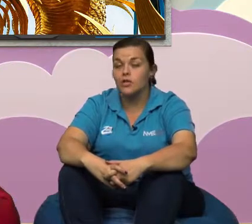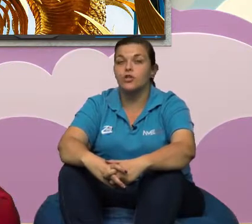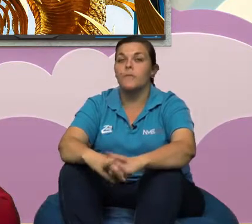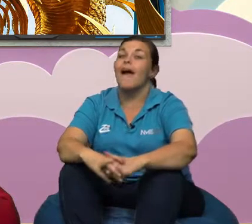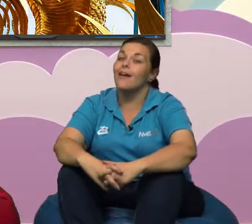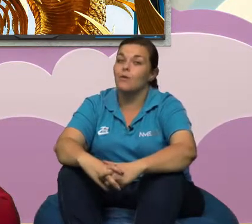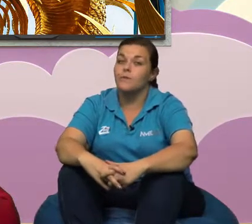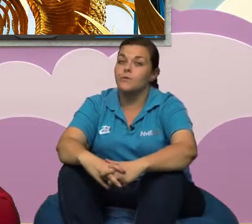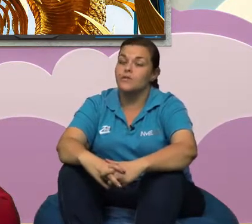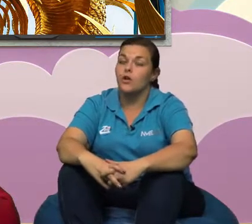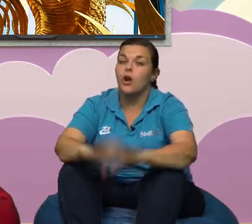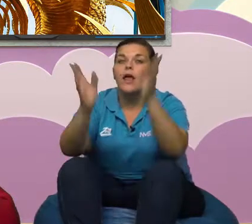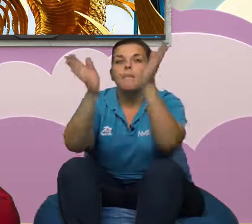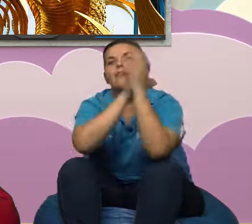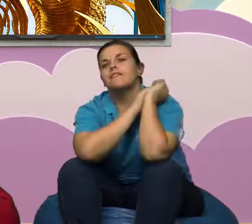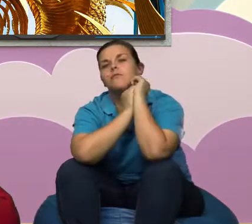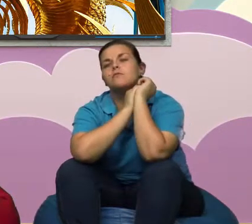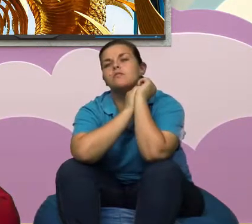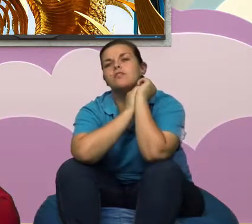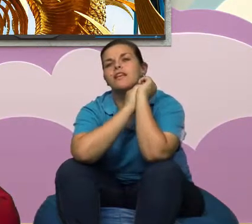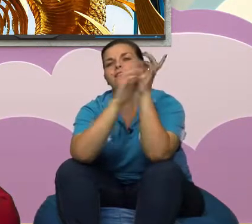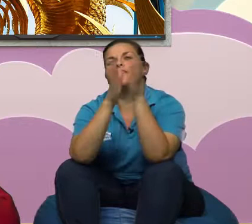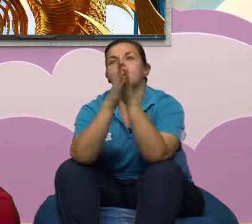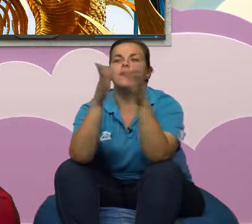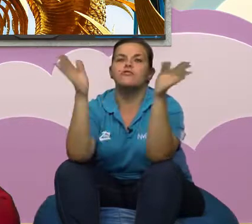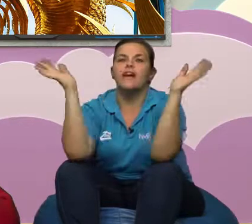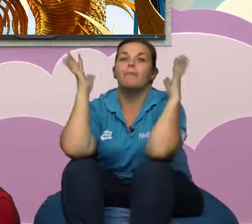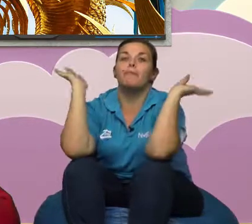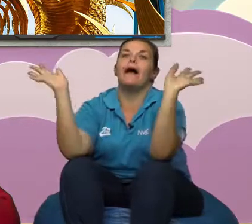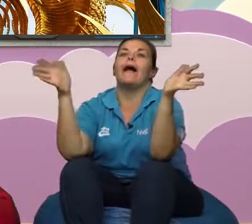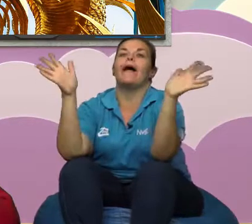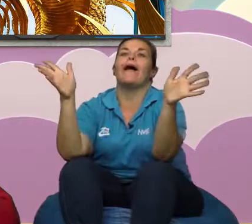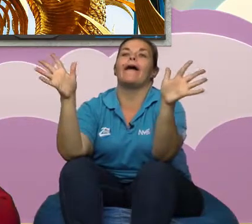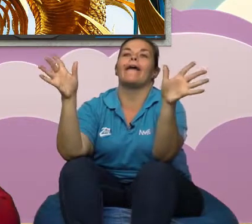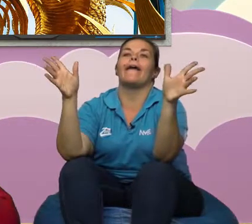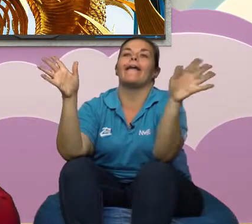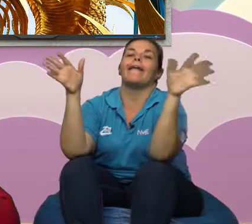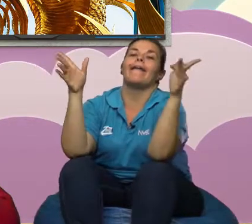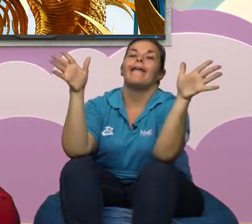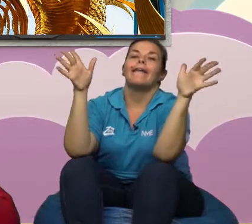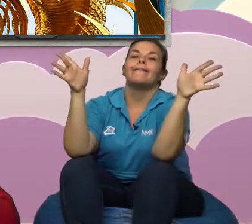And YouTube and 1 up to at 10 o'clock. But that's it from us. We'll see you again. Stay safe. Be a dragon. Bye.